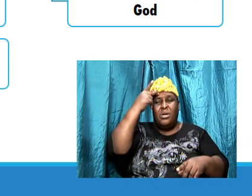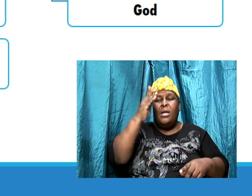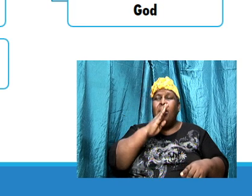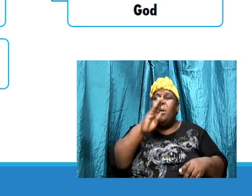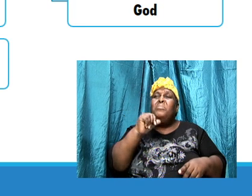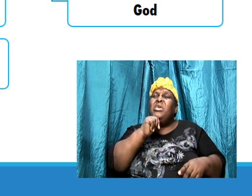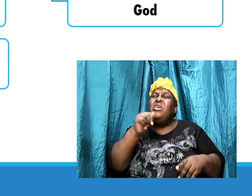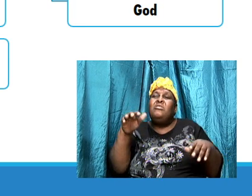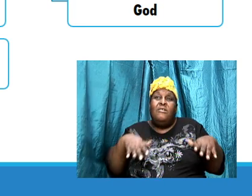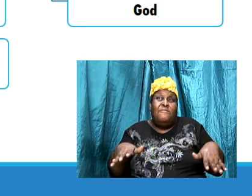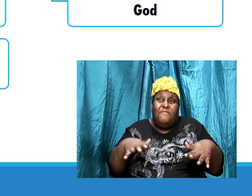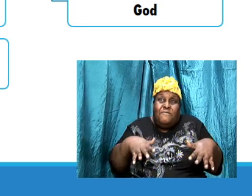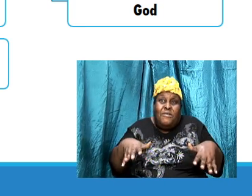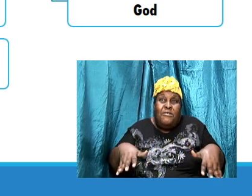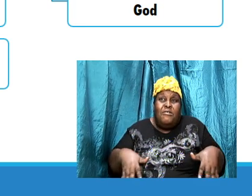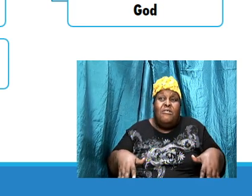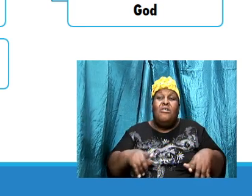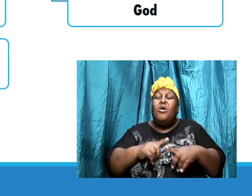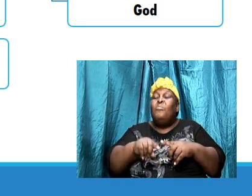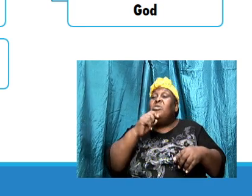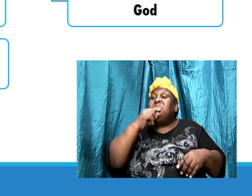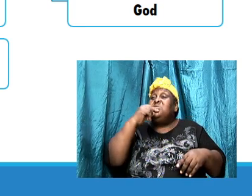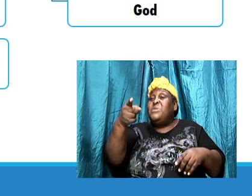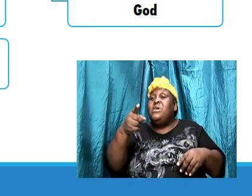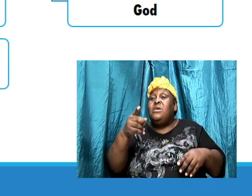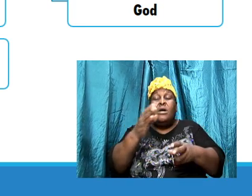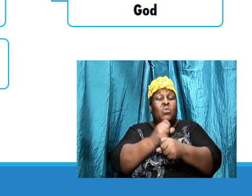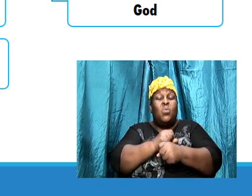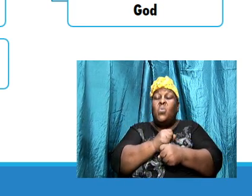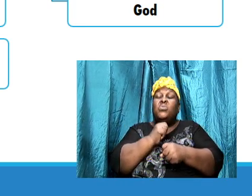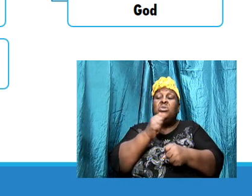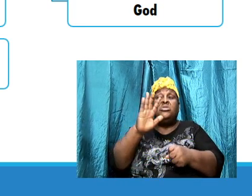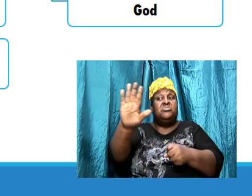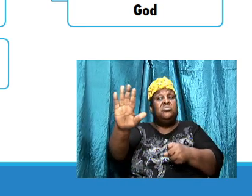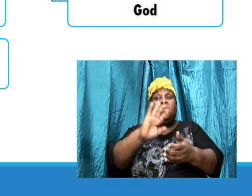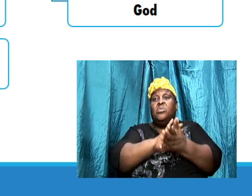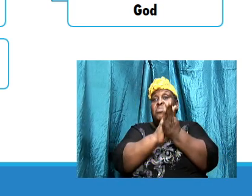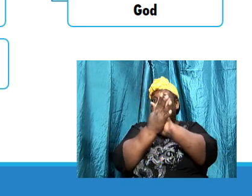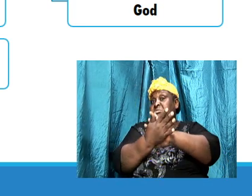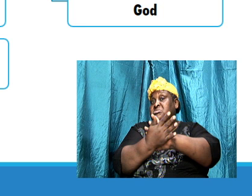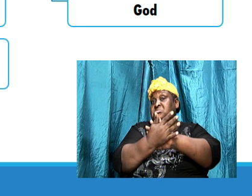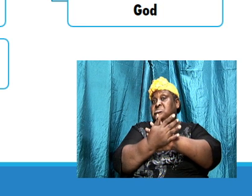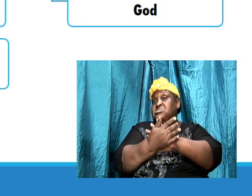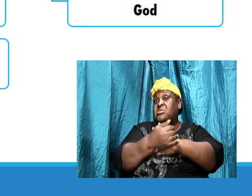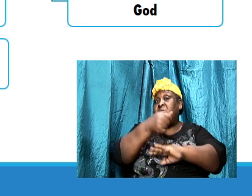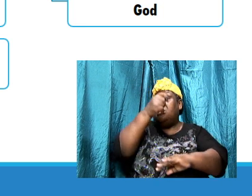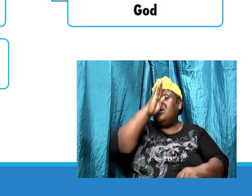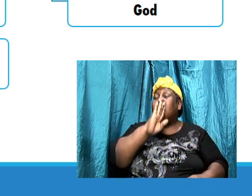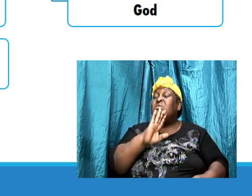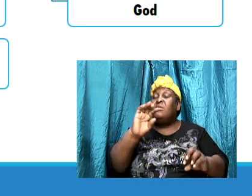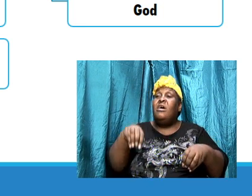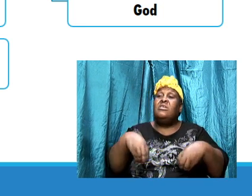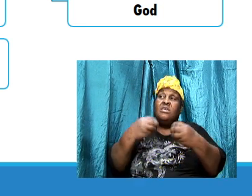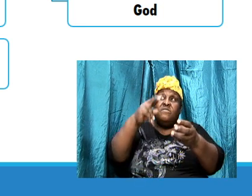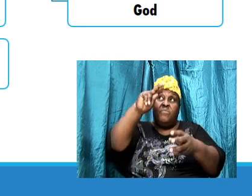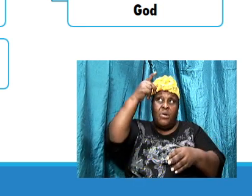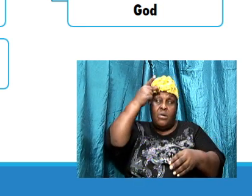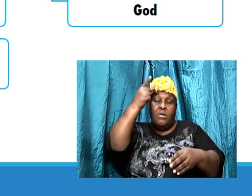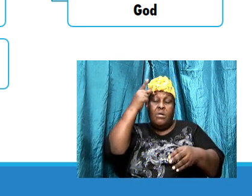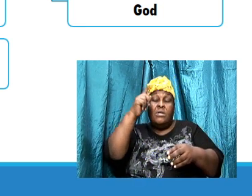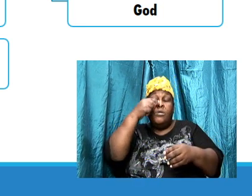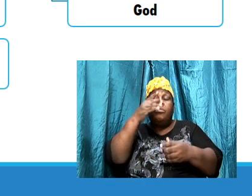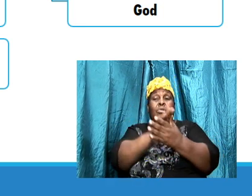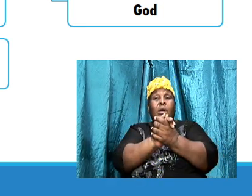know, but speak and hold not thy peace." And God gave Paul a promise. God said, "For I am with